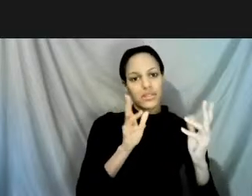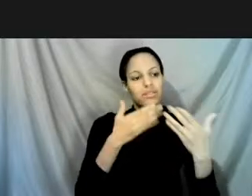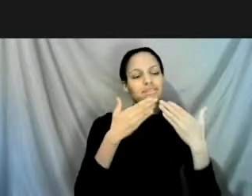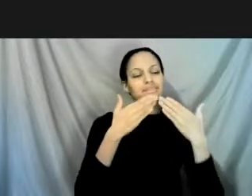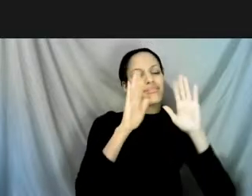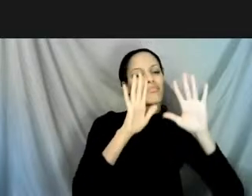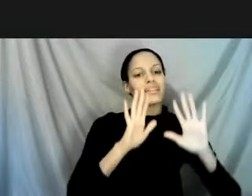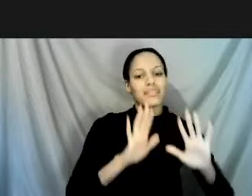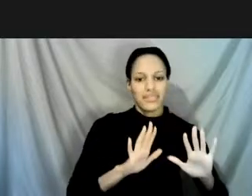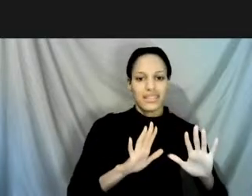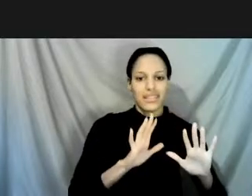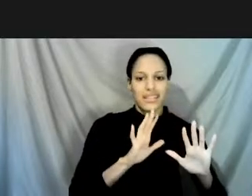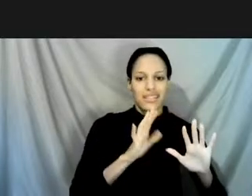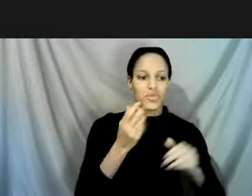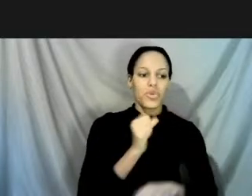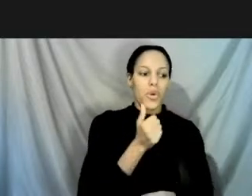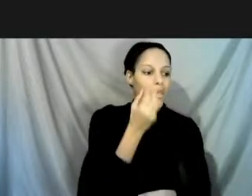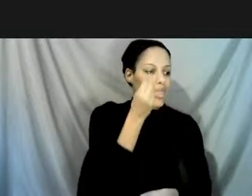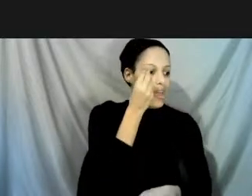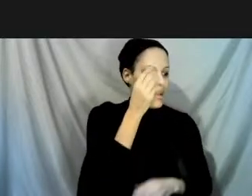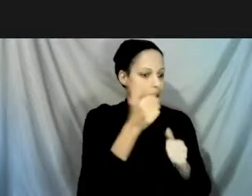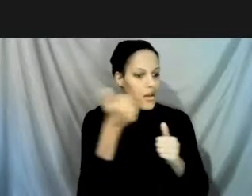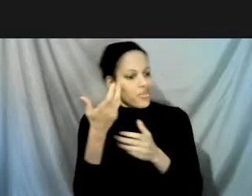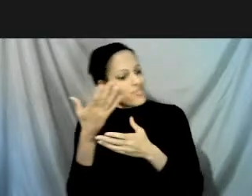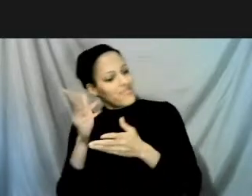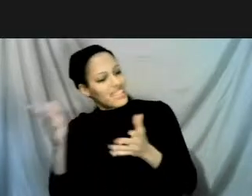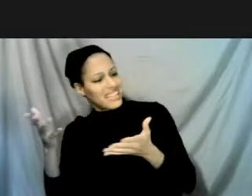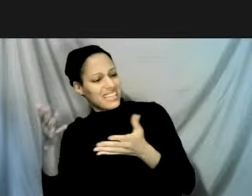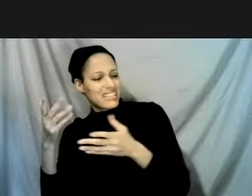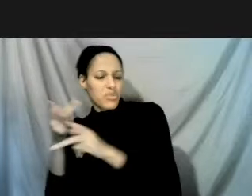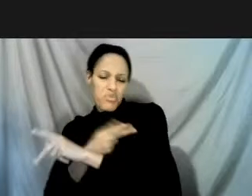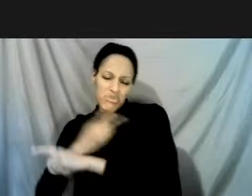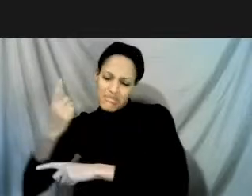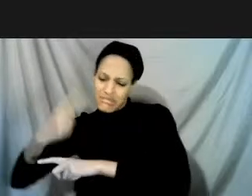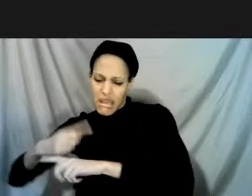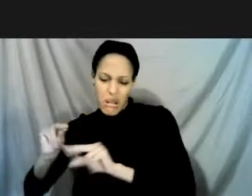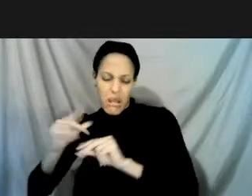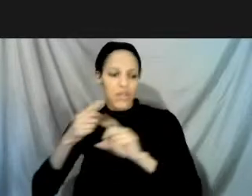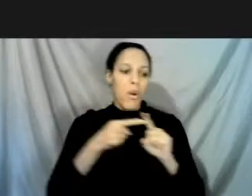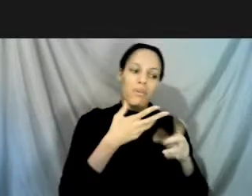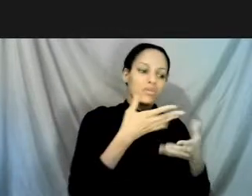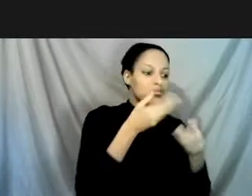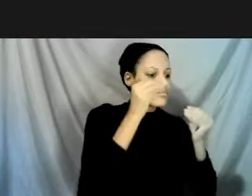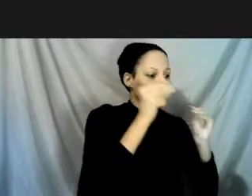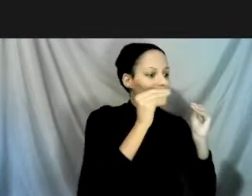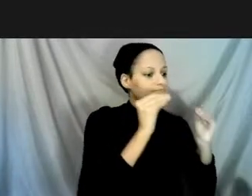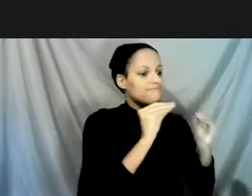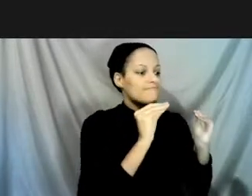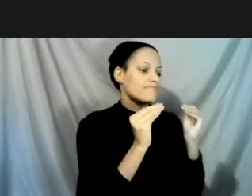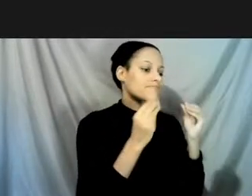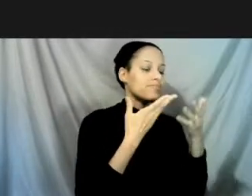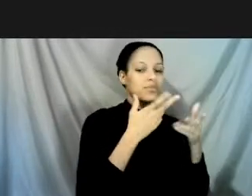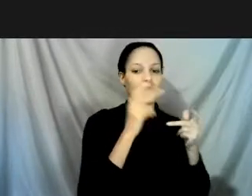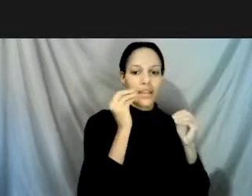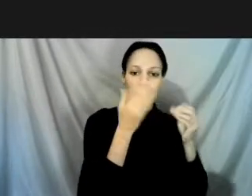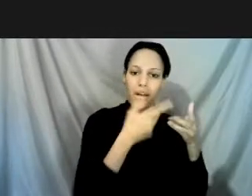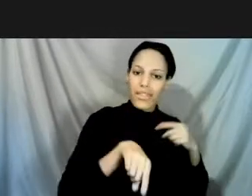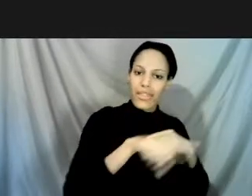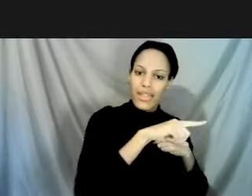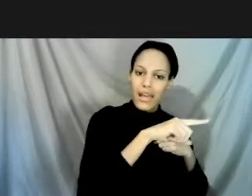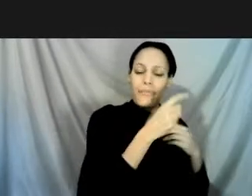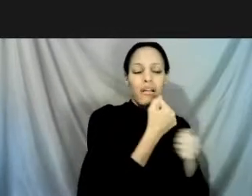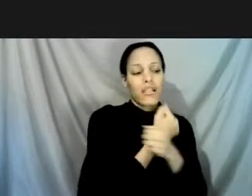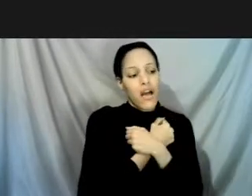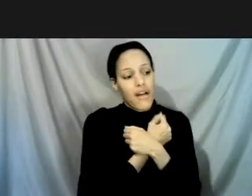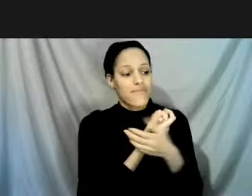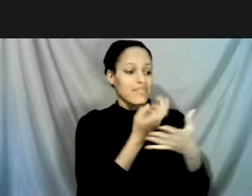else other than what you're doing and the love you have for it and the connection you have with your students. I'm sure both of you feel